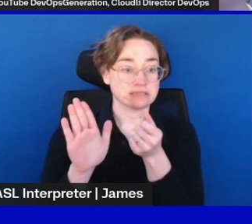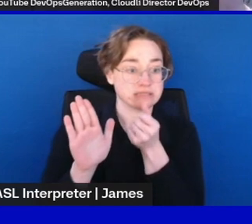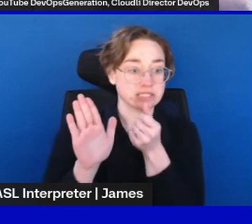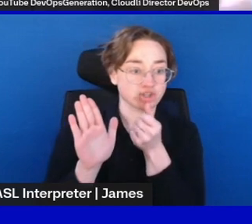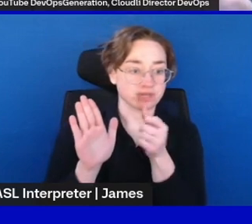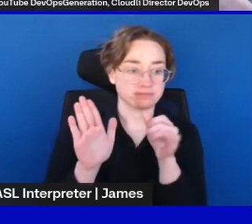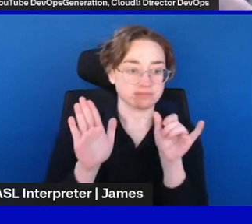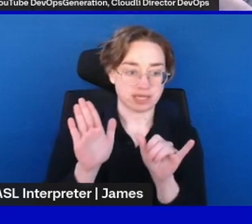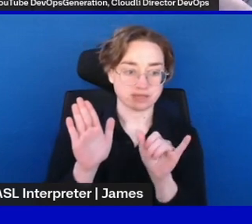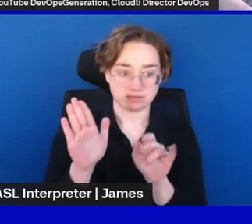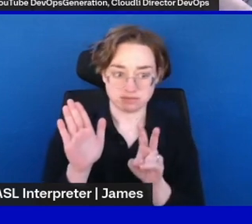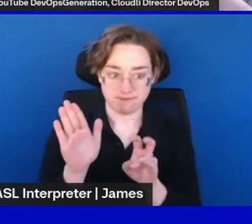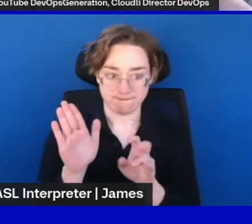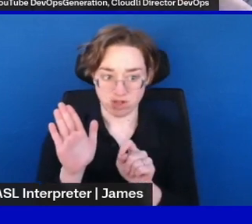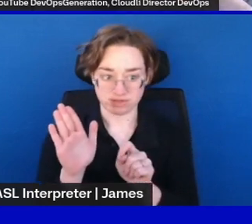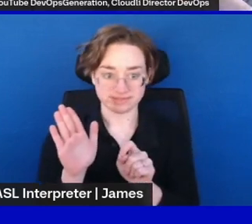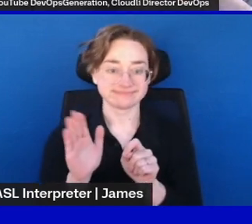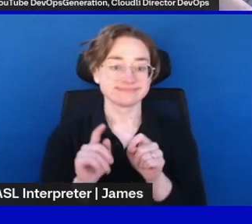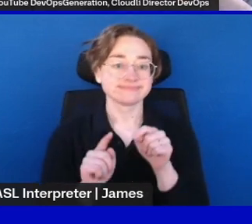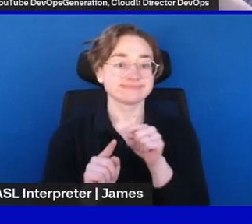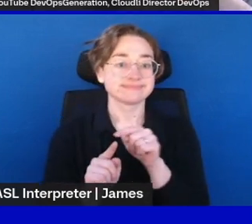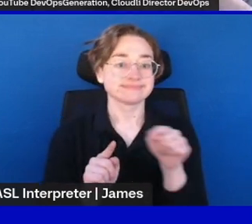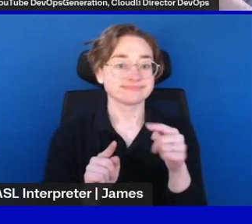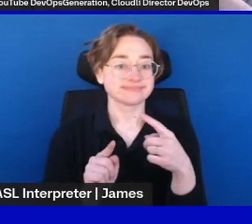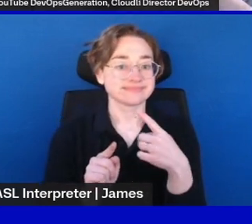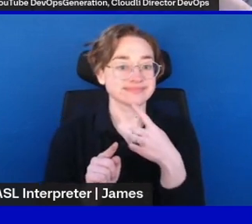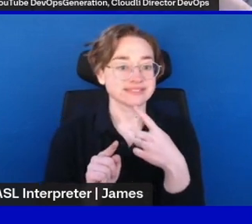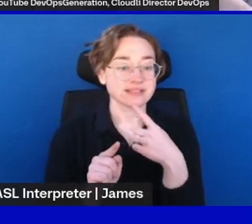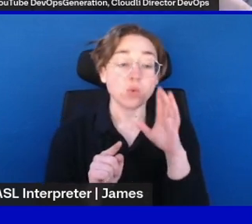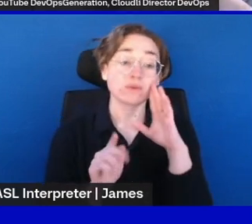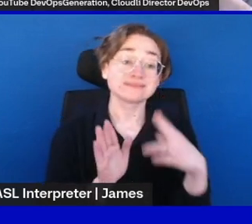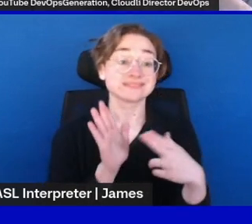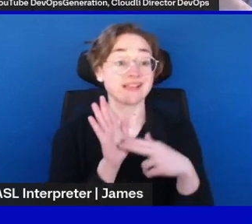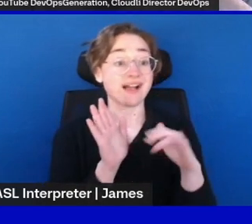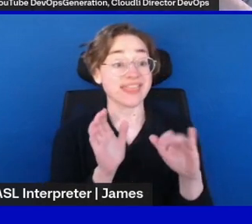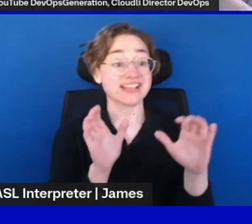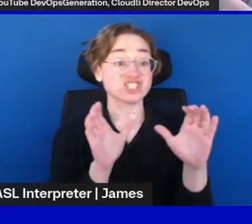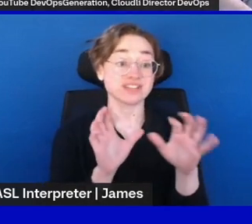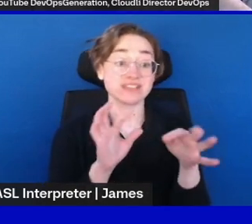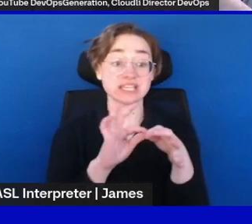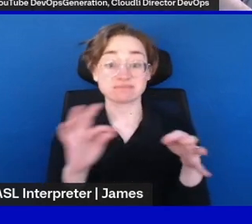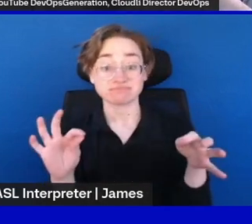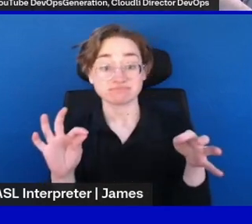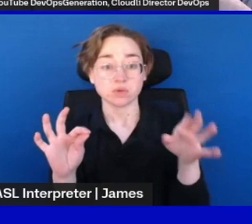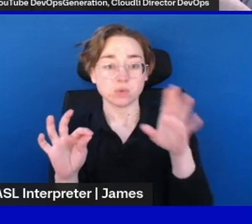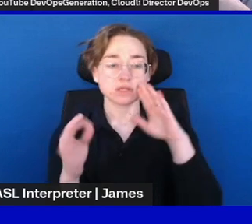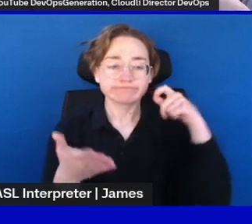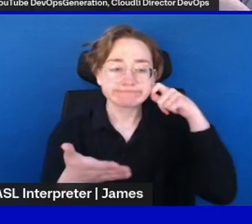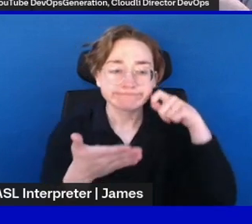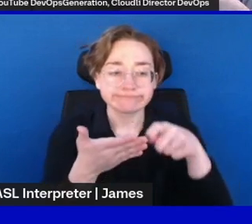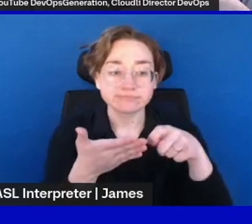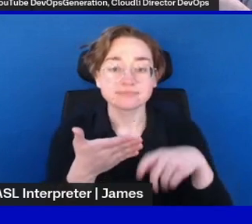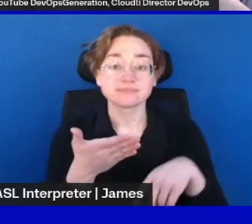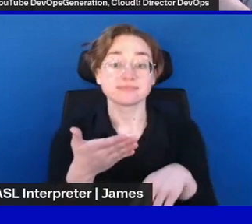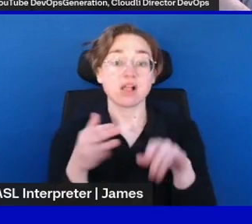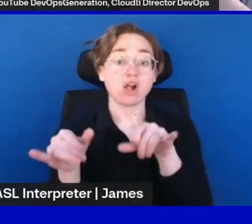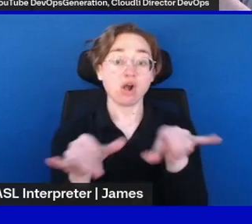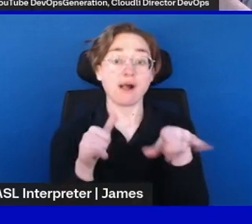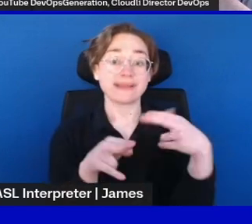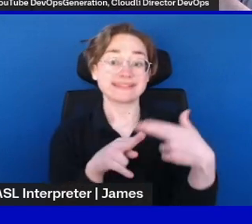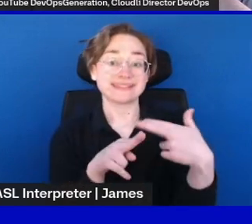go see Vault. We said, go sign that certificate. Let's maximize that. We have my common name, which is going to